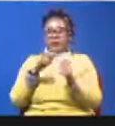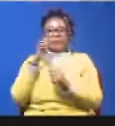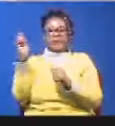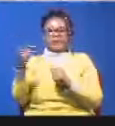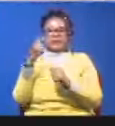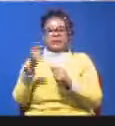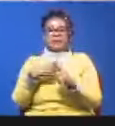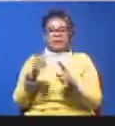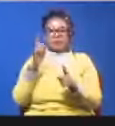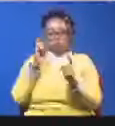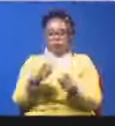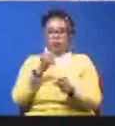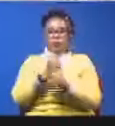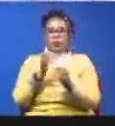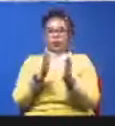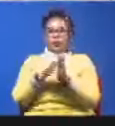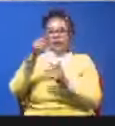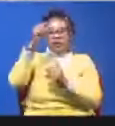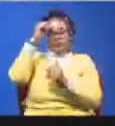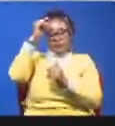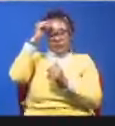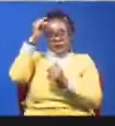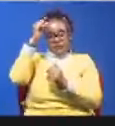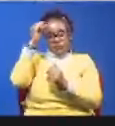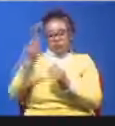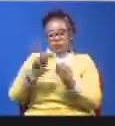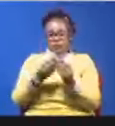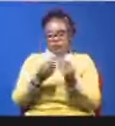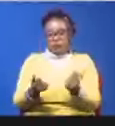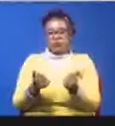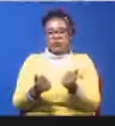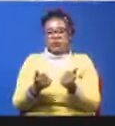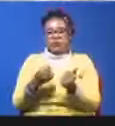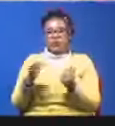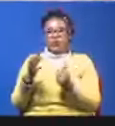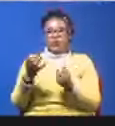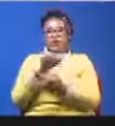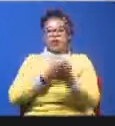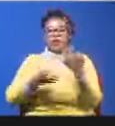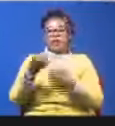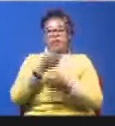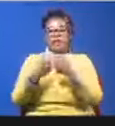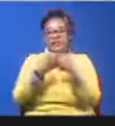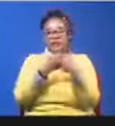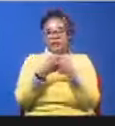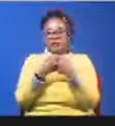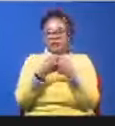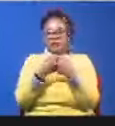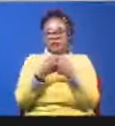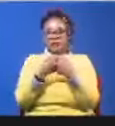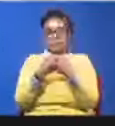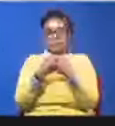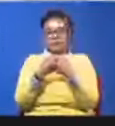yake washirikiane na serikali katika kutafuta suluhu ya changamoto za kiuchumi nchini.